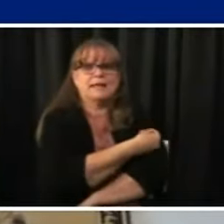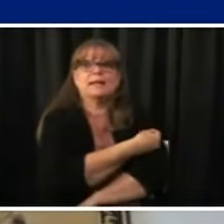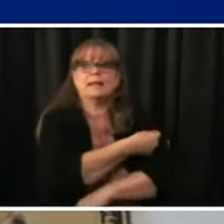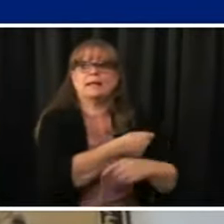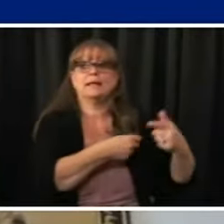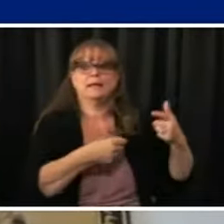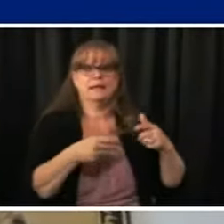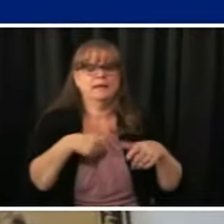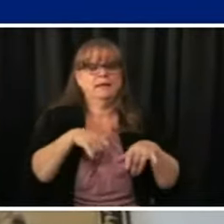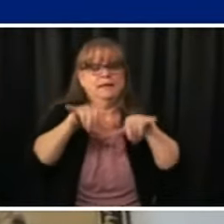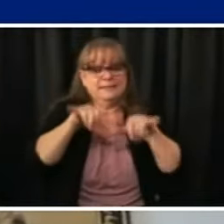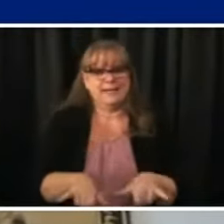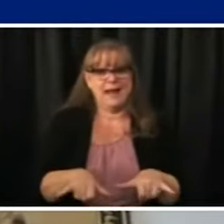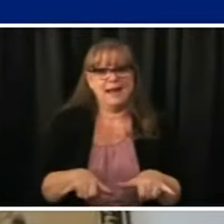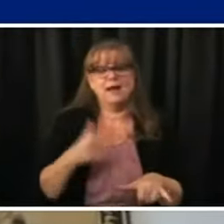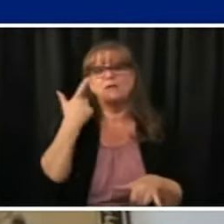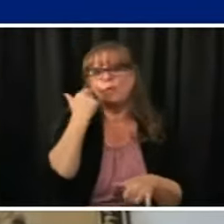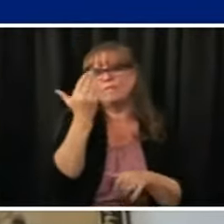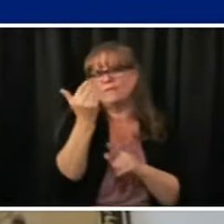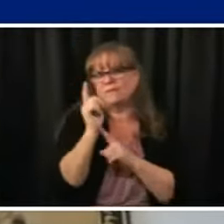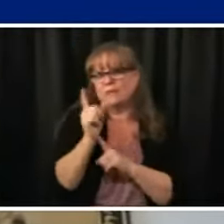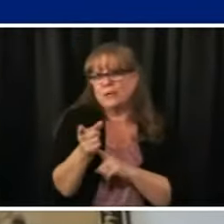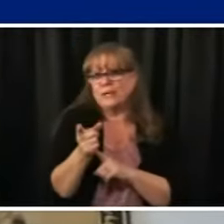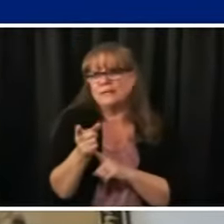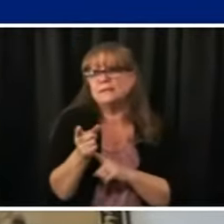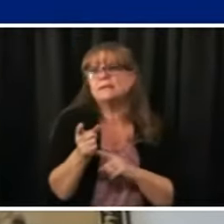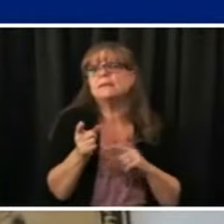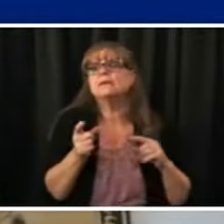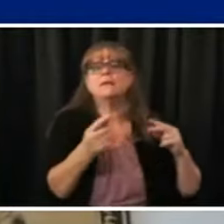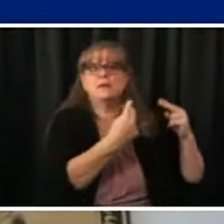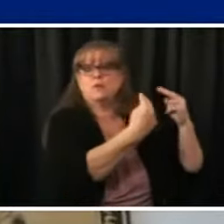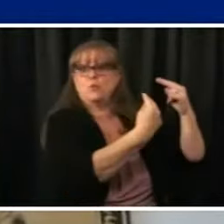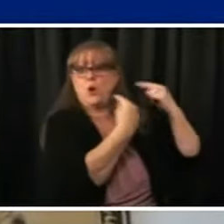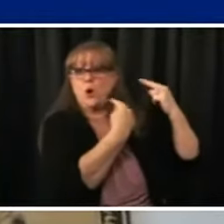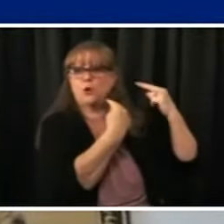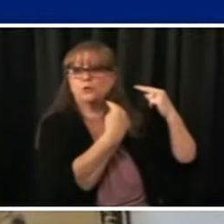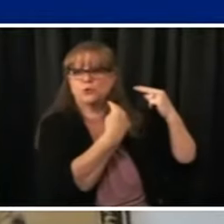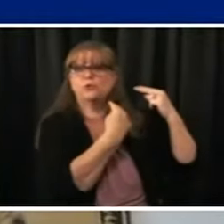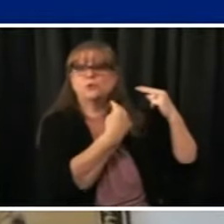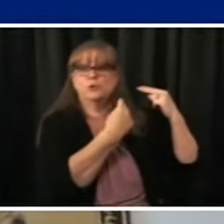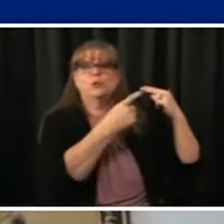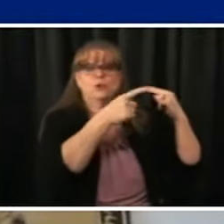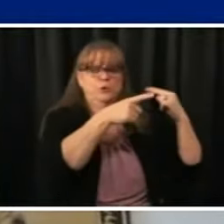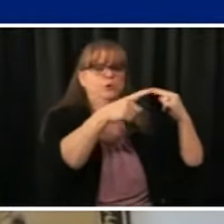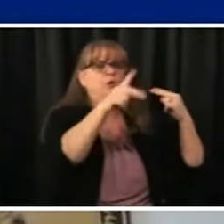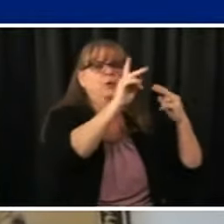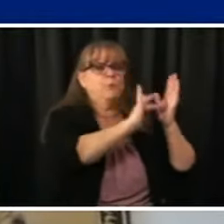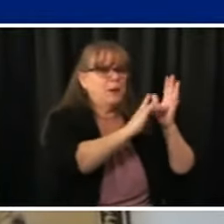the reaction was well. And after that, I just got to go home.